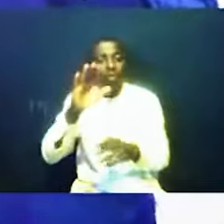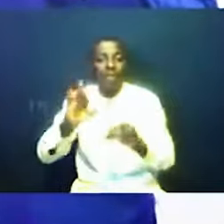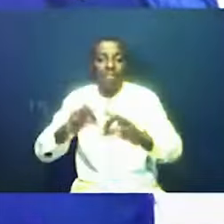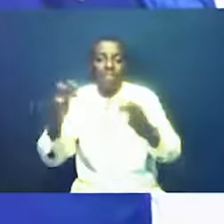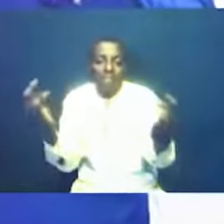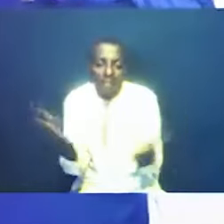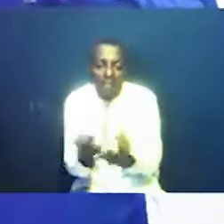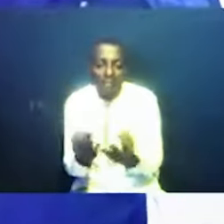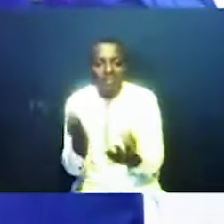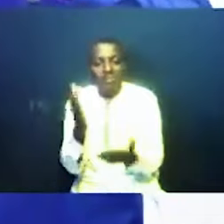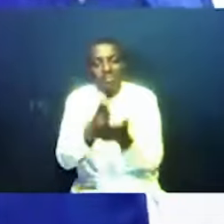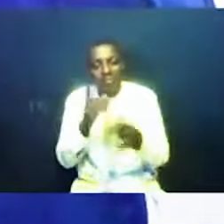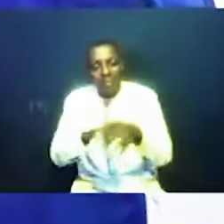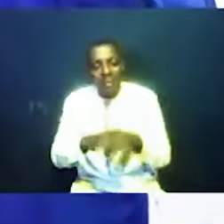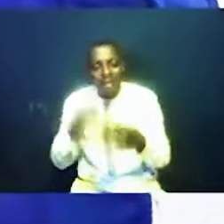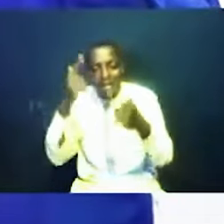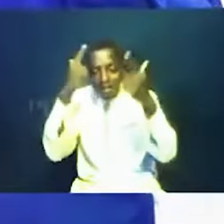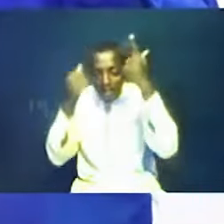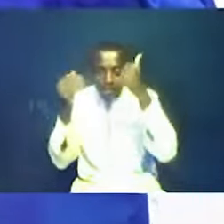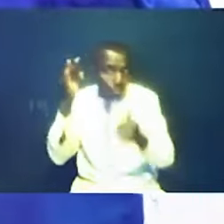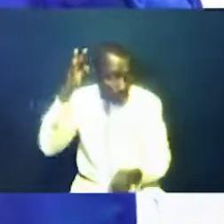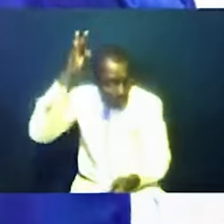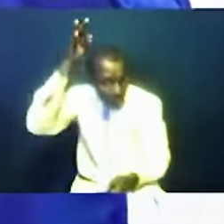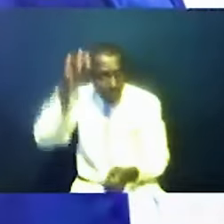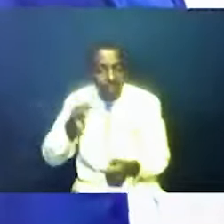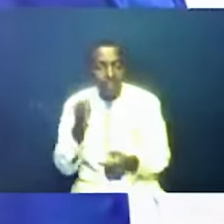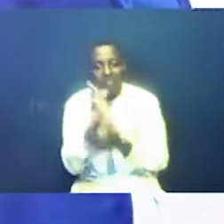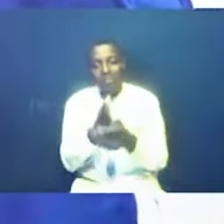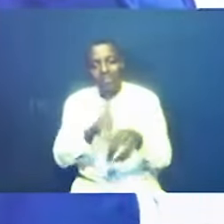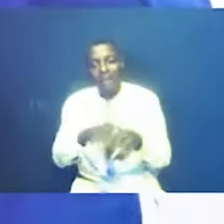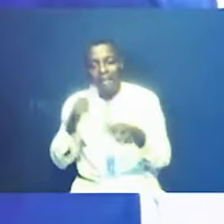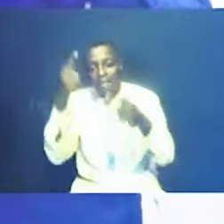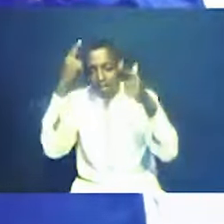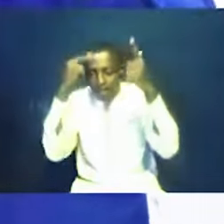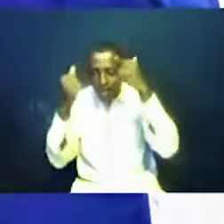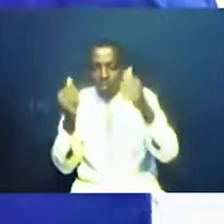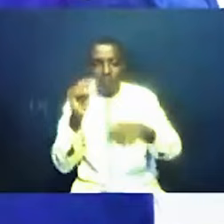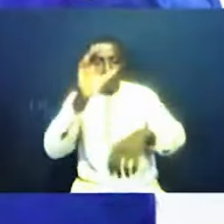for the future, for the sake of the institution,